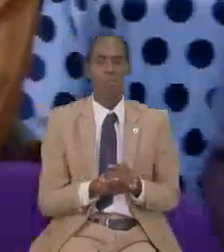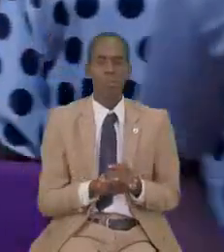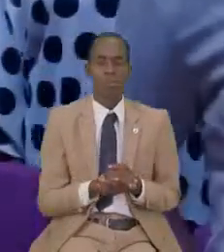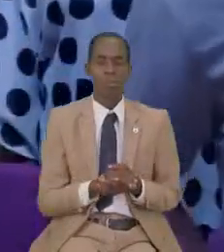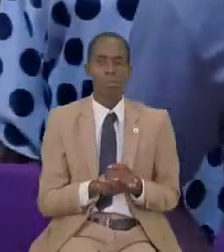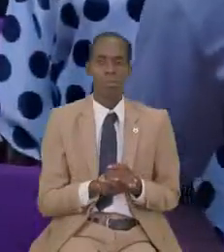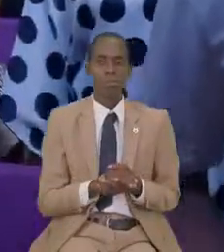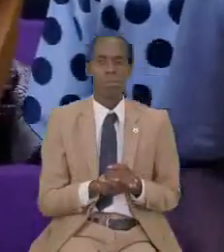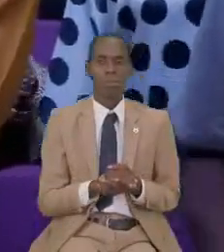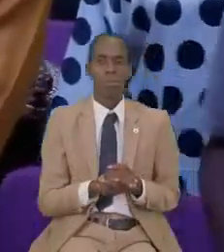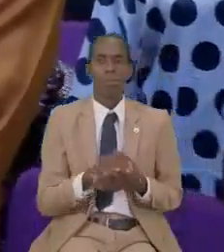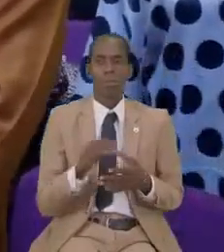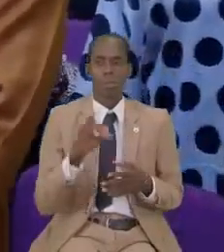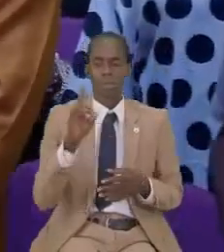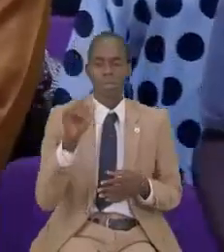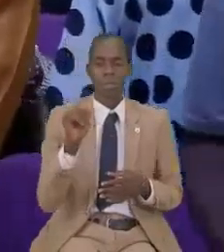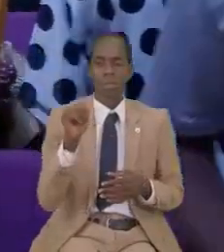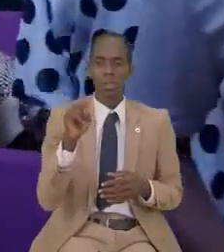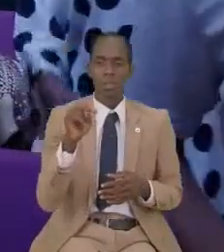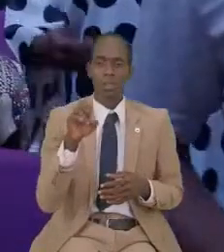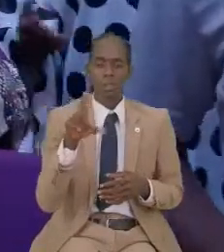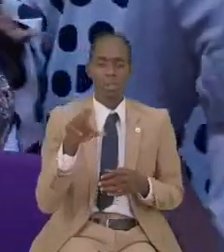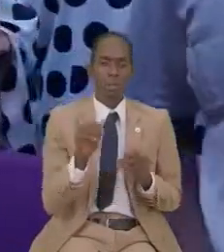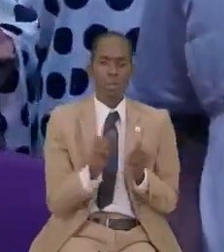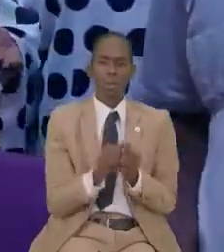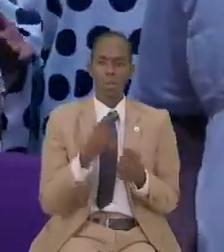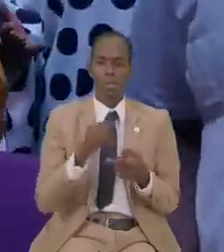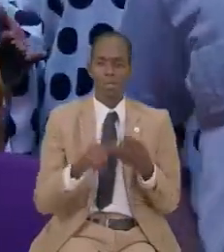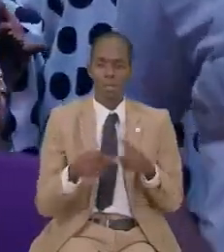uprightness. Daniel and his companion,